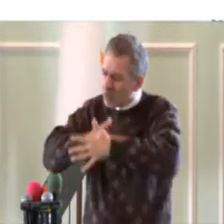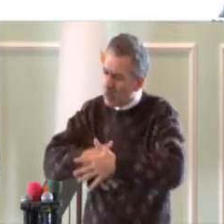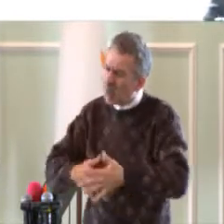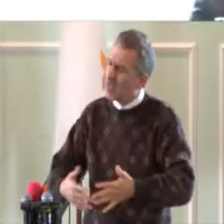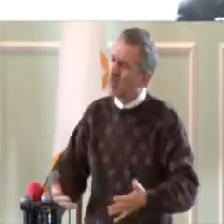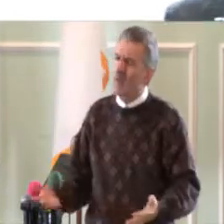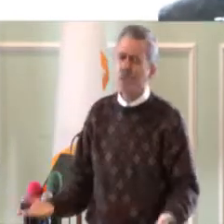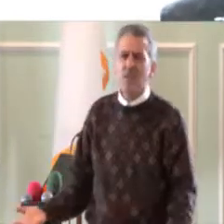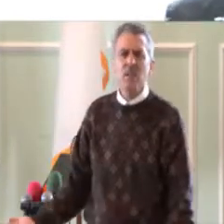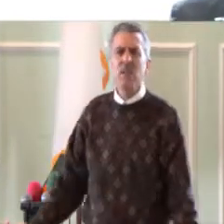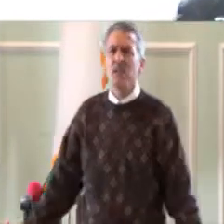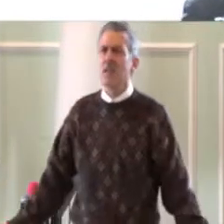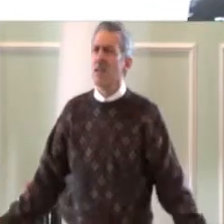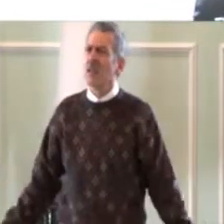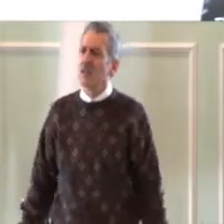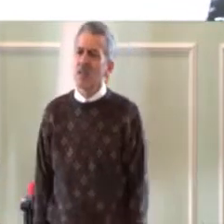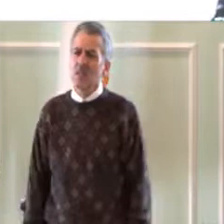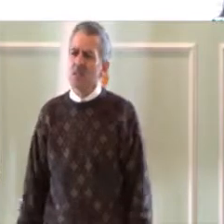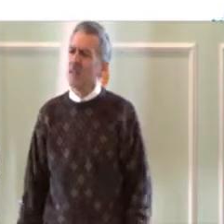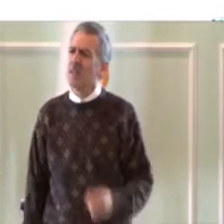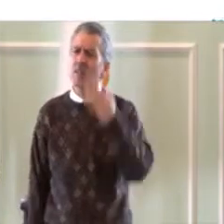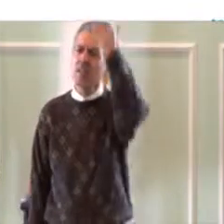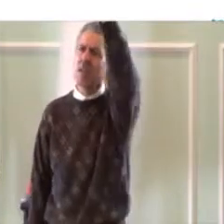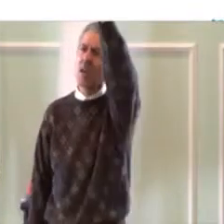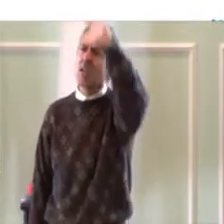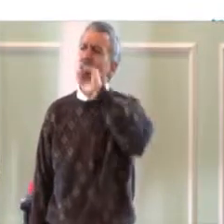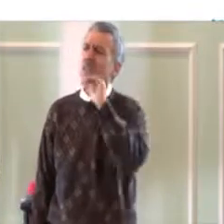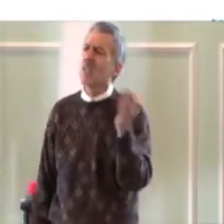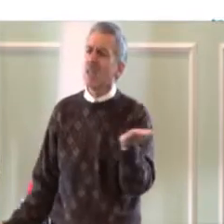that sometimes you think that God is not there?